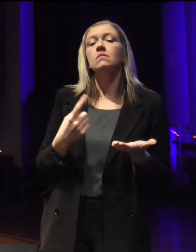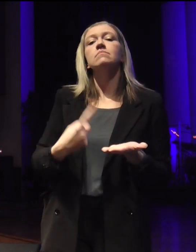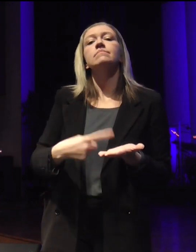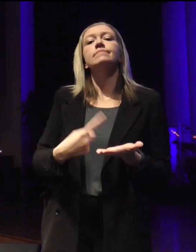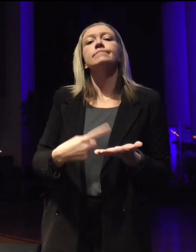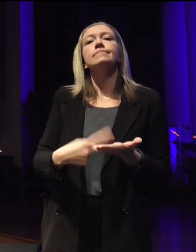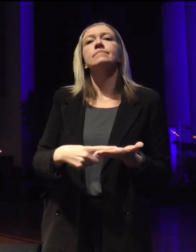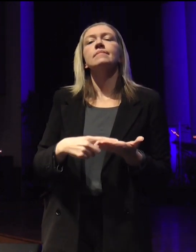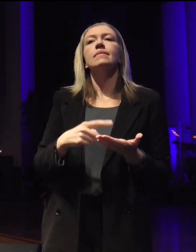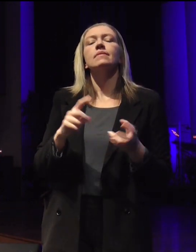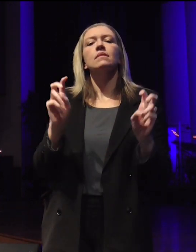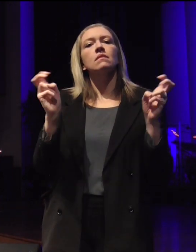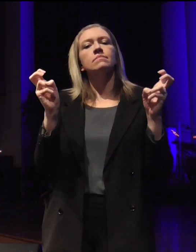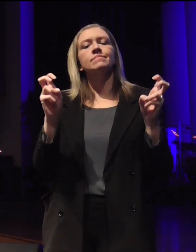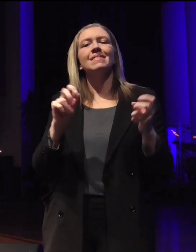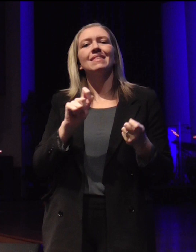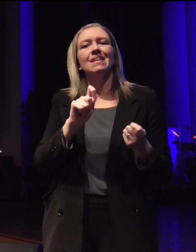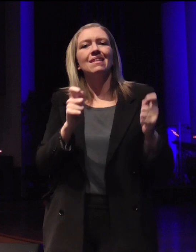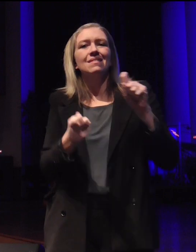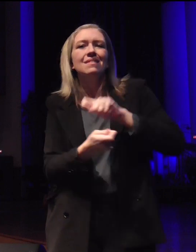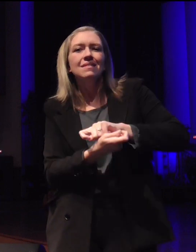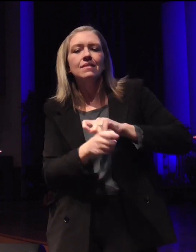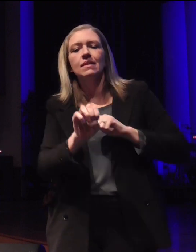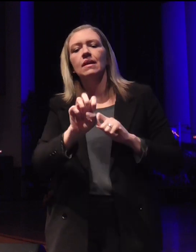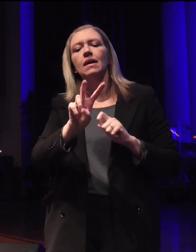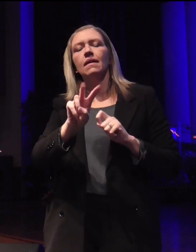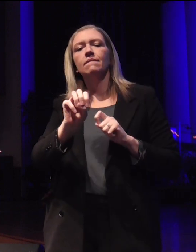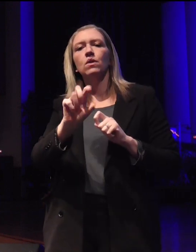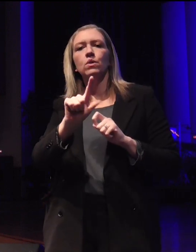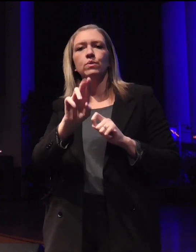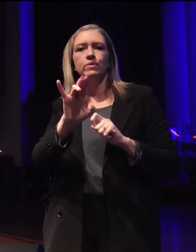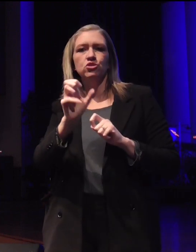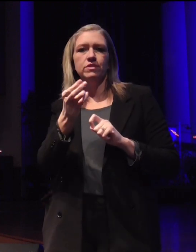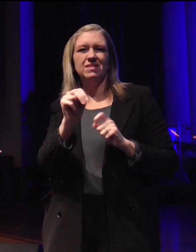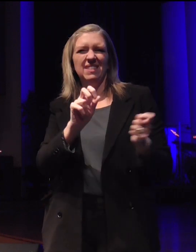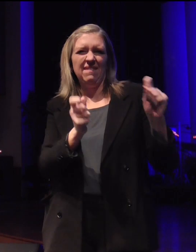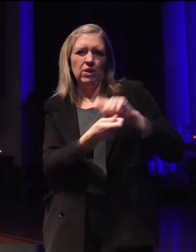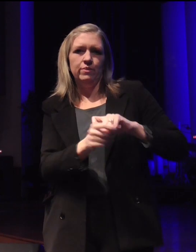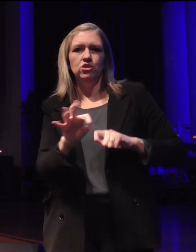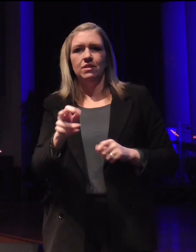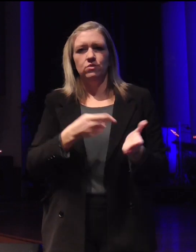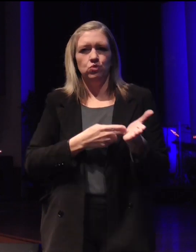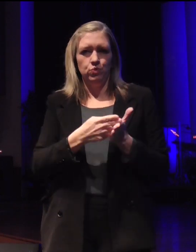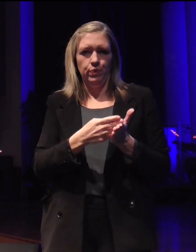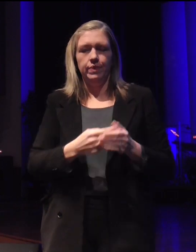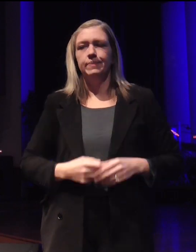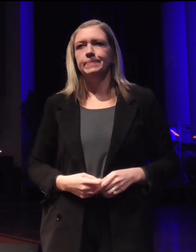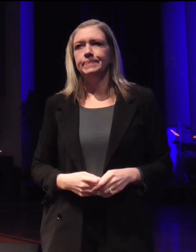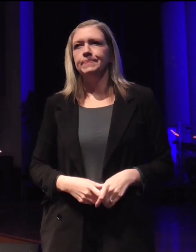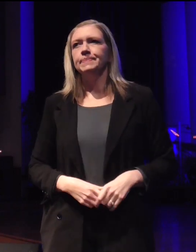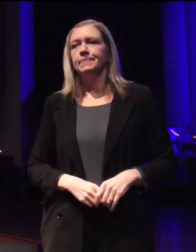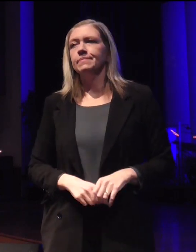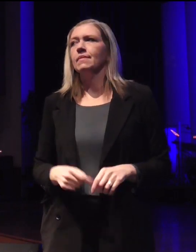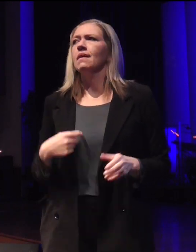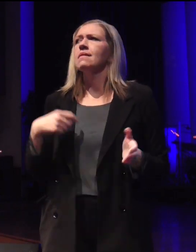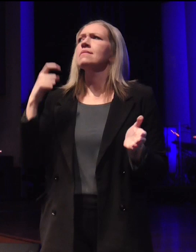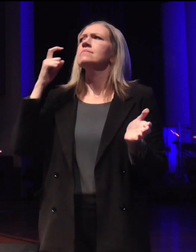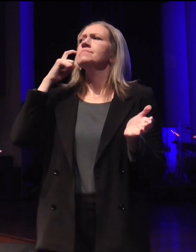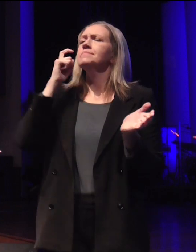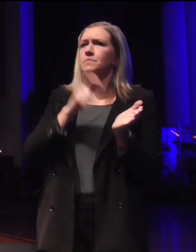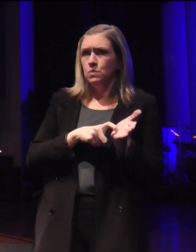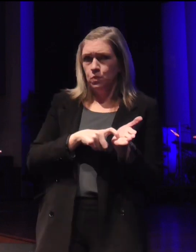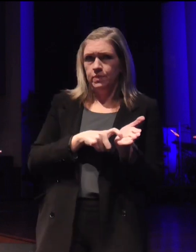the evolution of truth, the evolution of truth. I've noticed that there's a lot